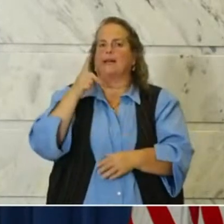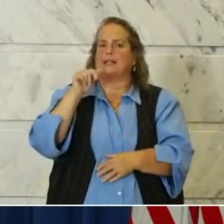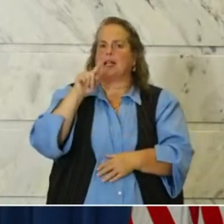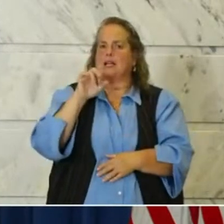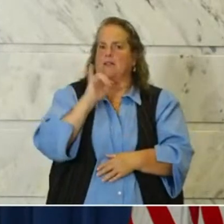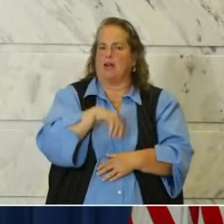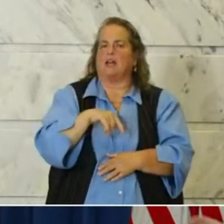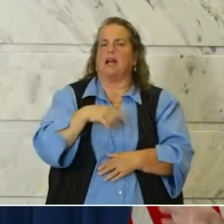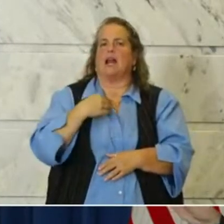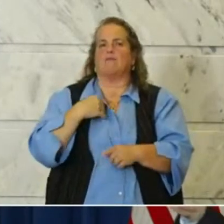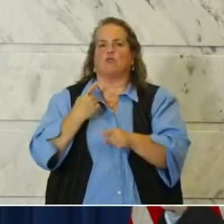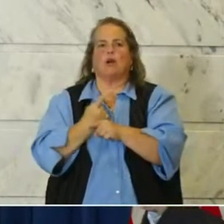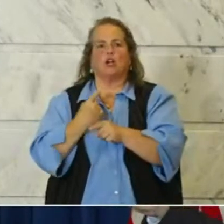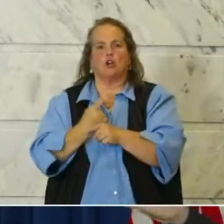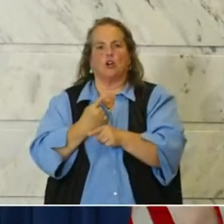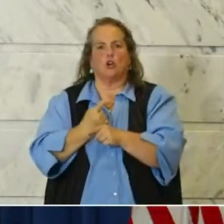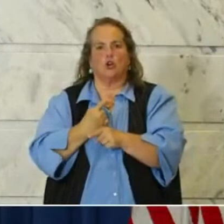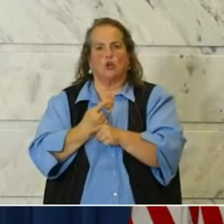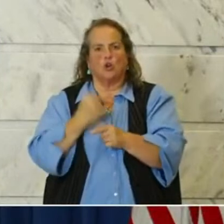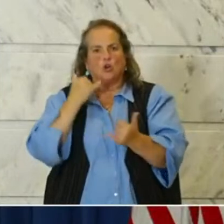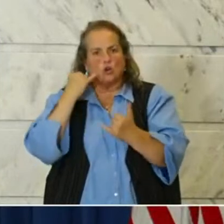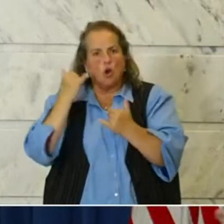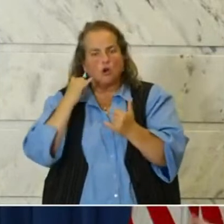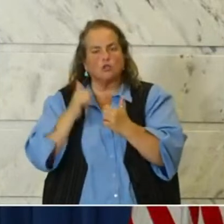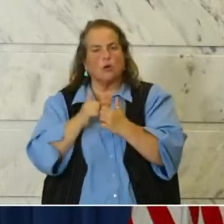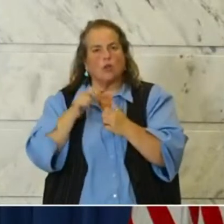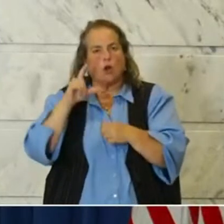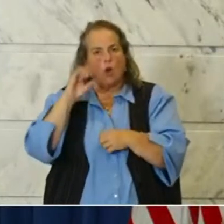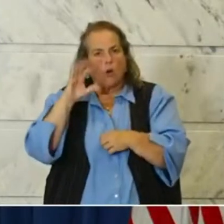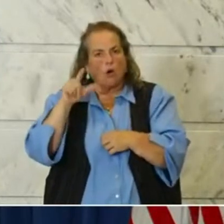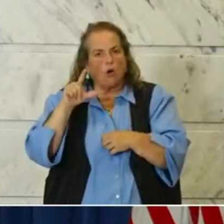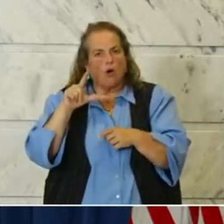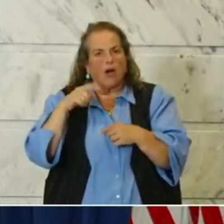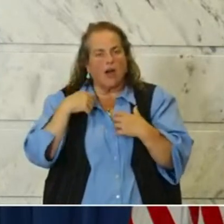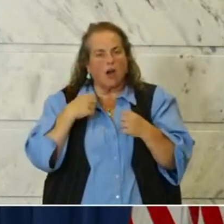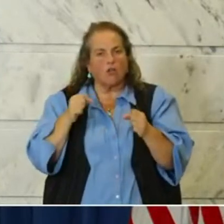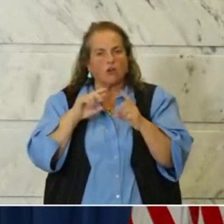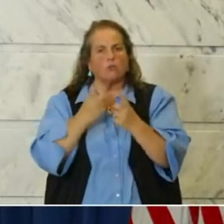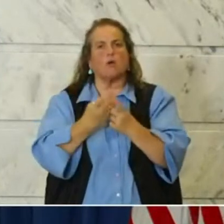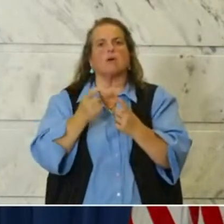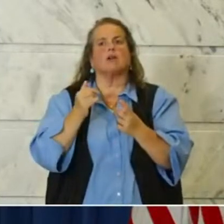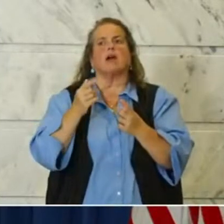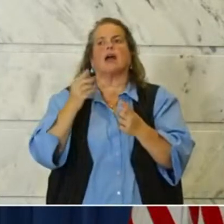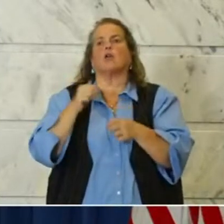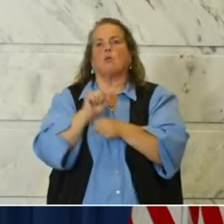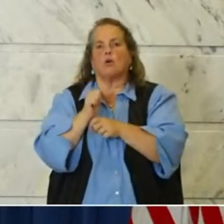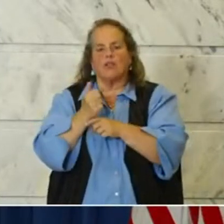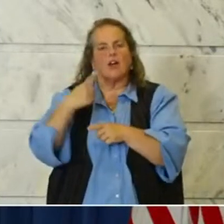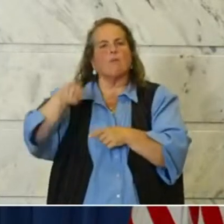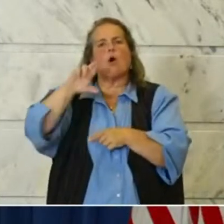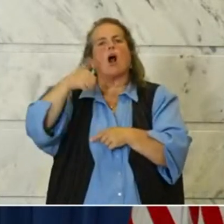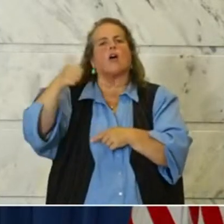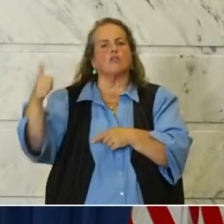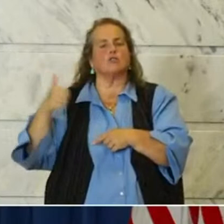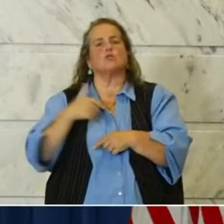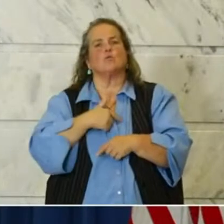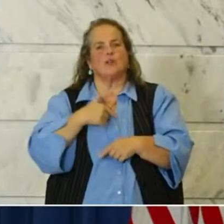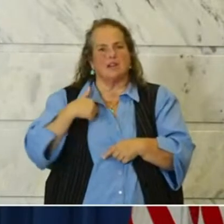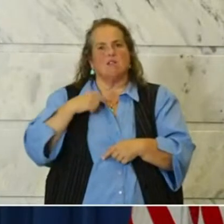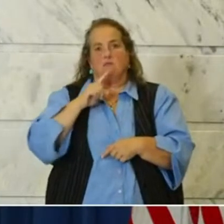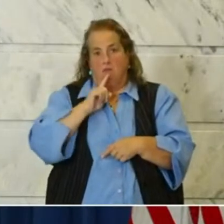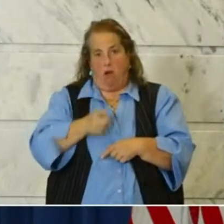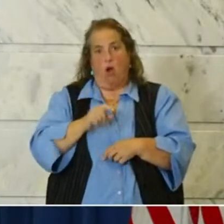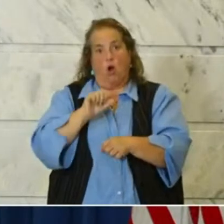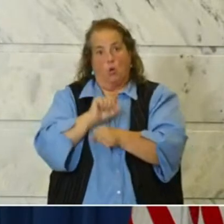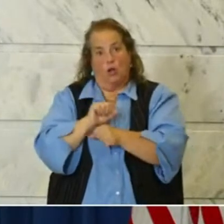having regular calls with either local health departments, which are working with them, or others. We are working